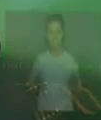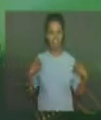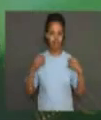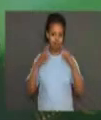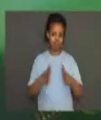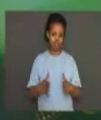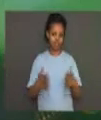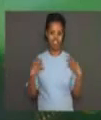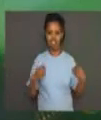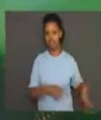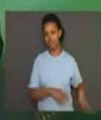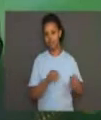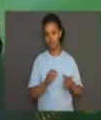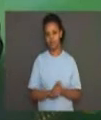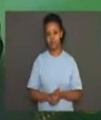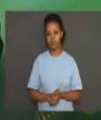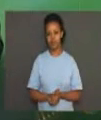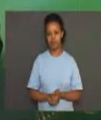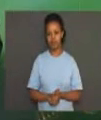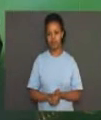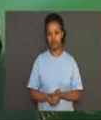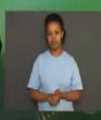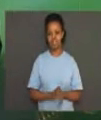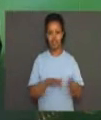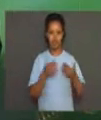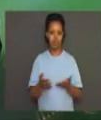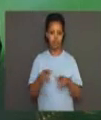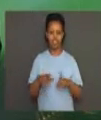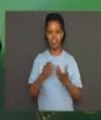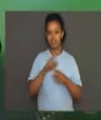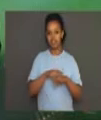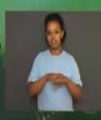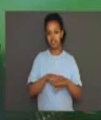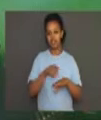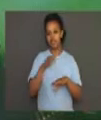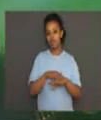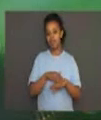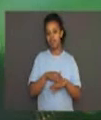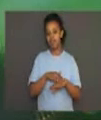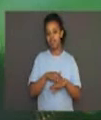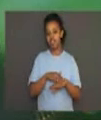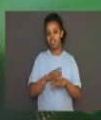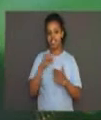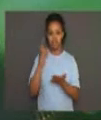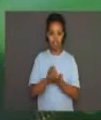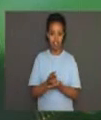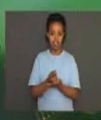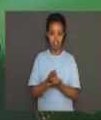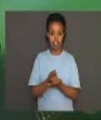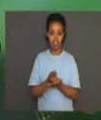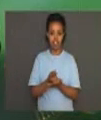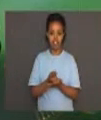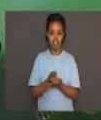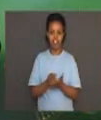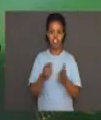Hello, teacher. Hello, students. Welcome to today's lesson on the evidence for